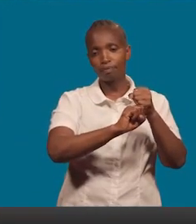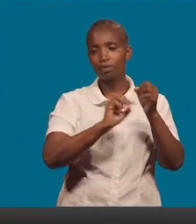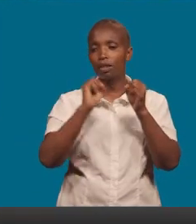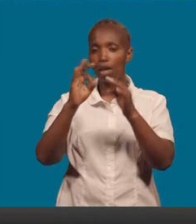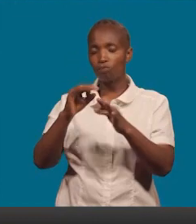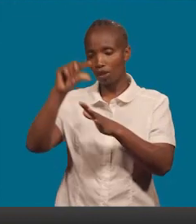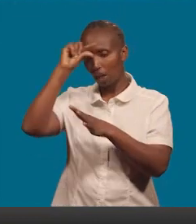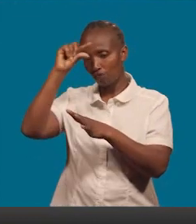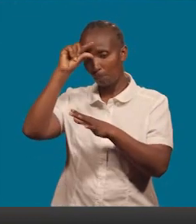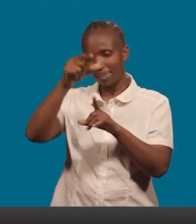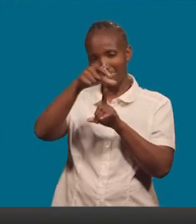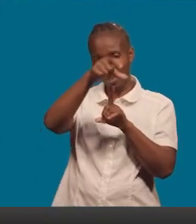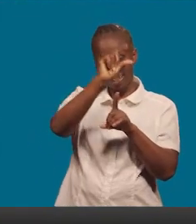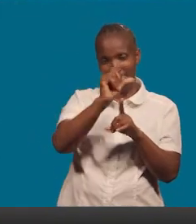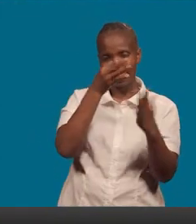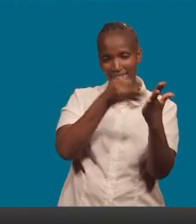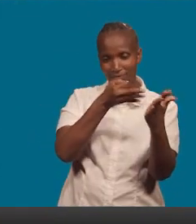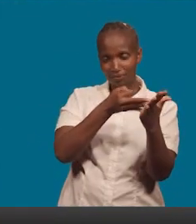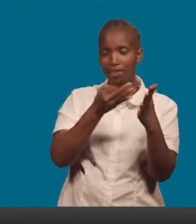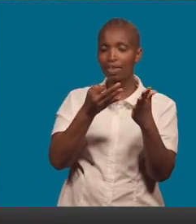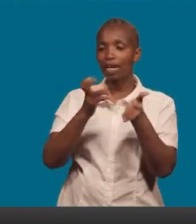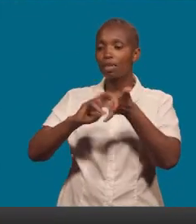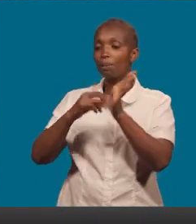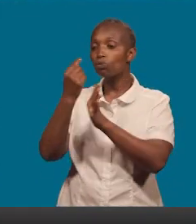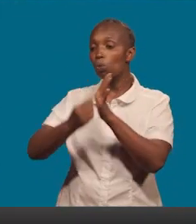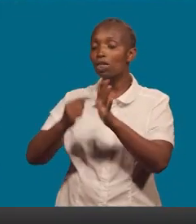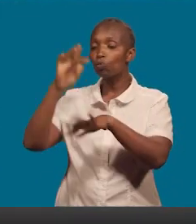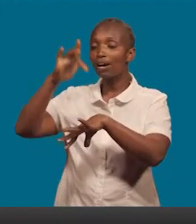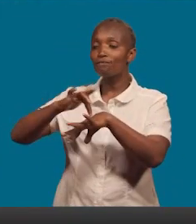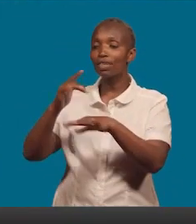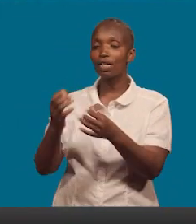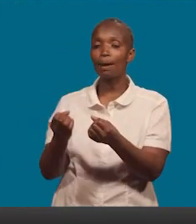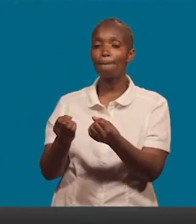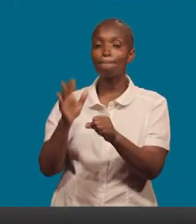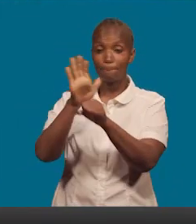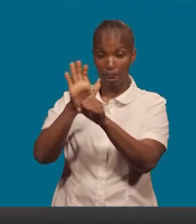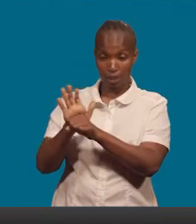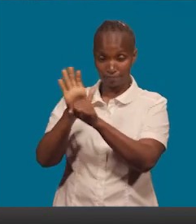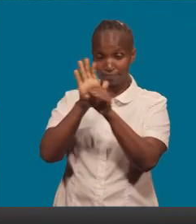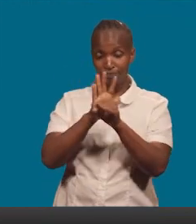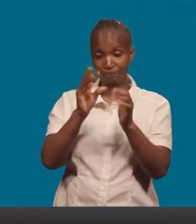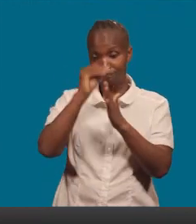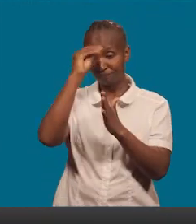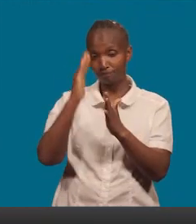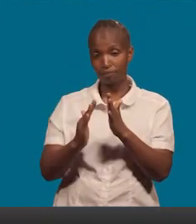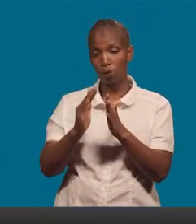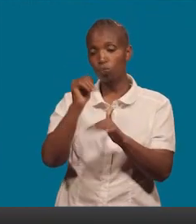And if the government increases, it will be a crisis and it will affect most comrades,